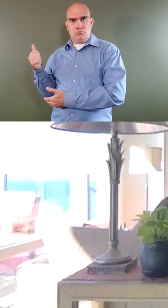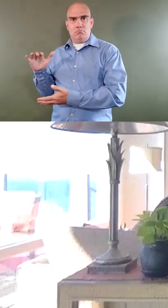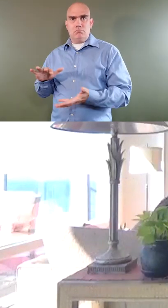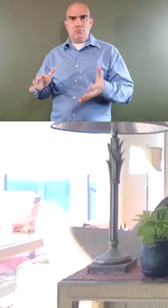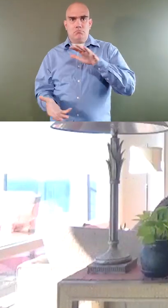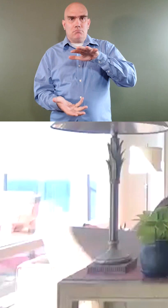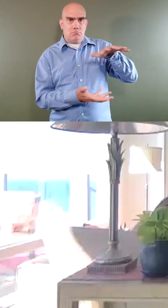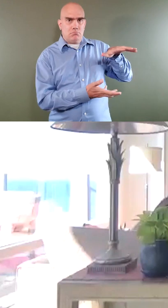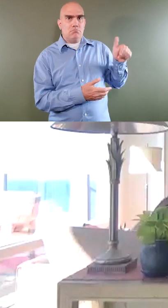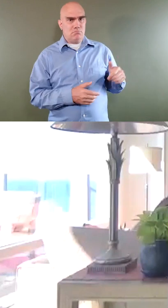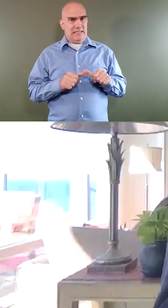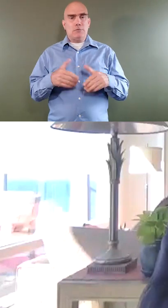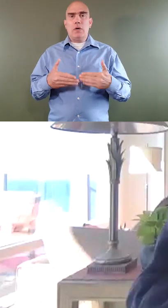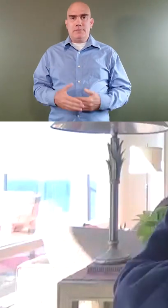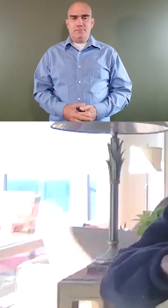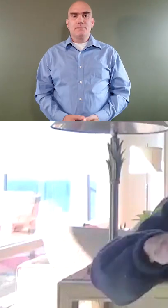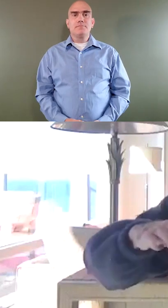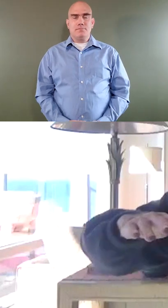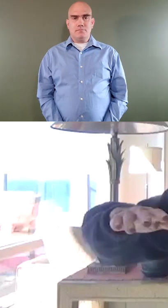Just keep going.